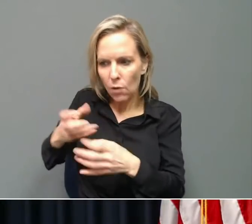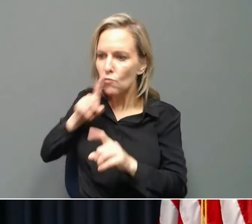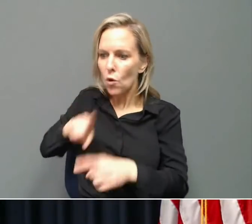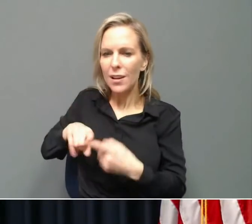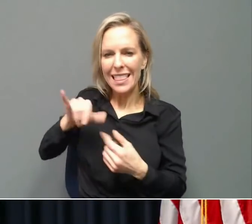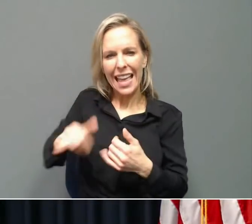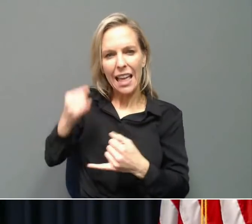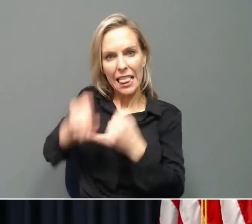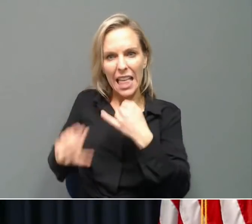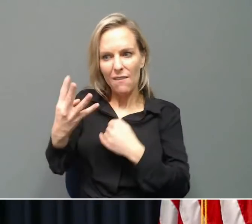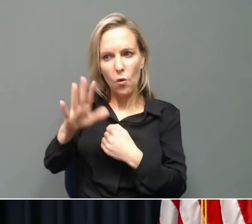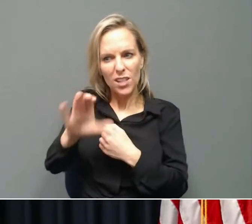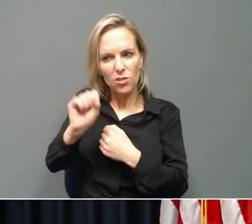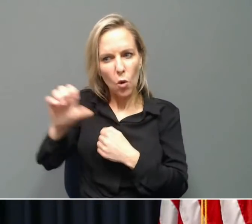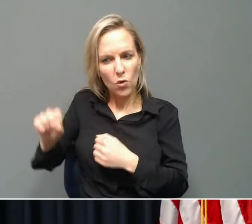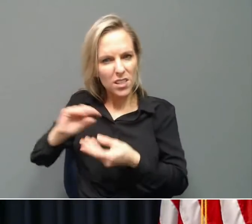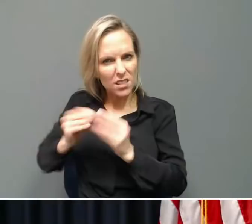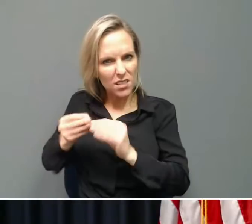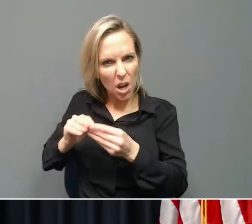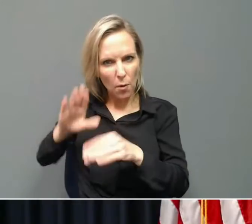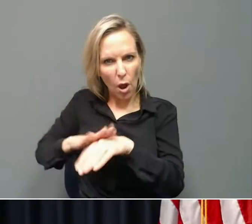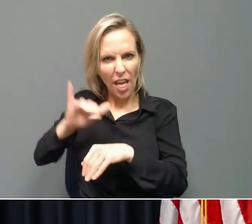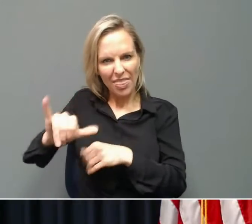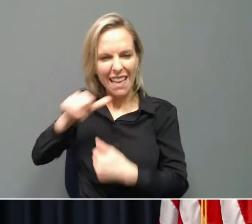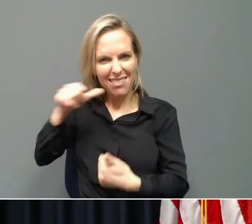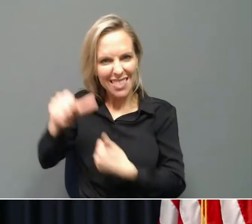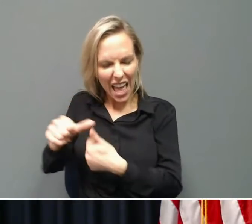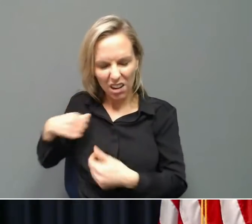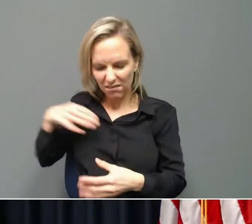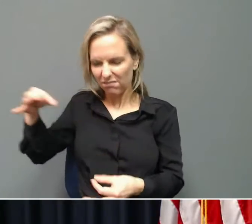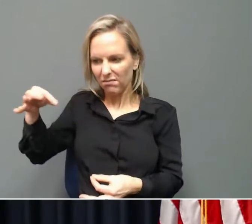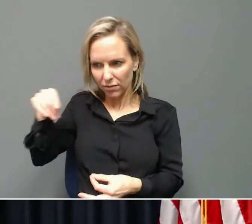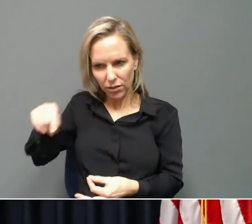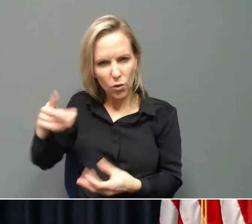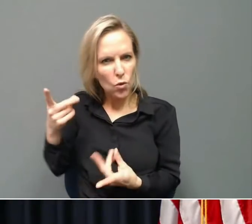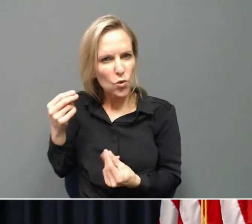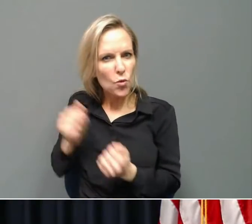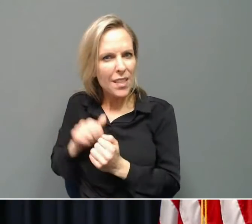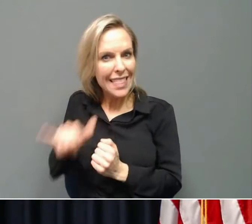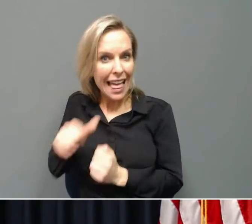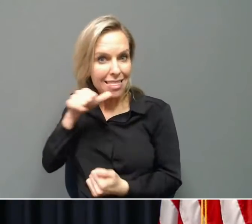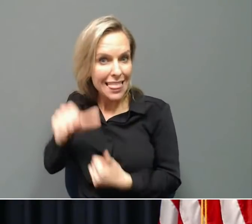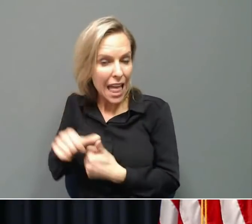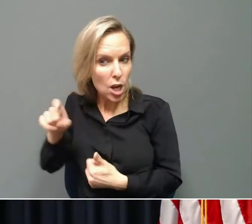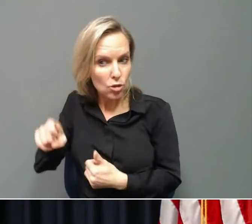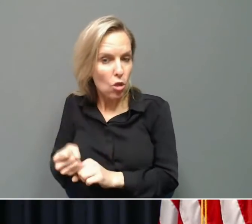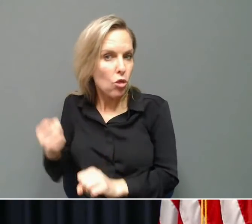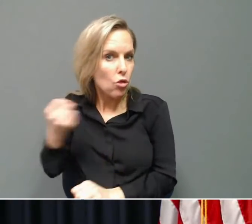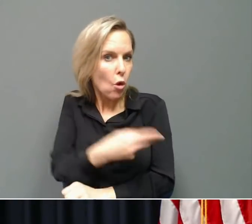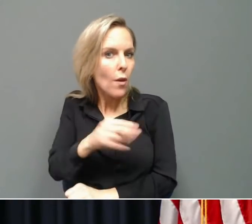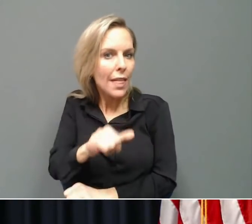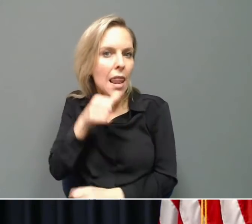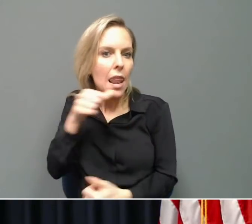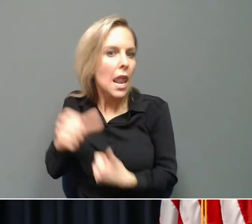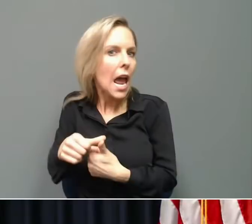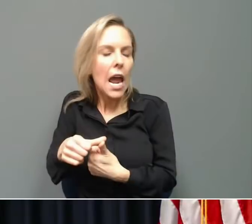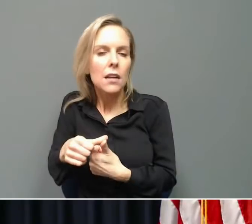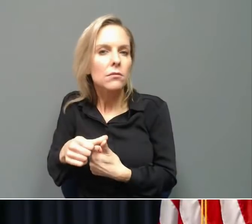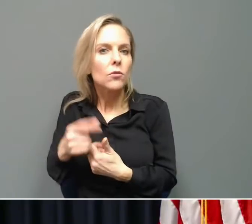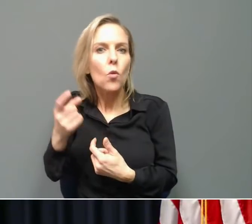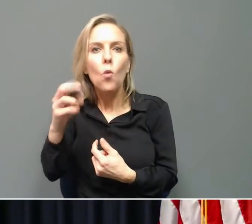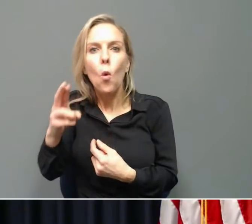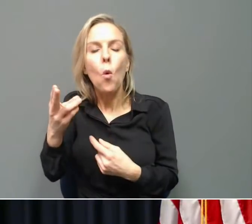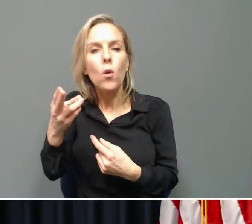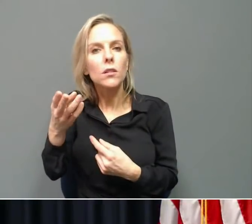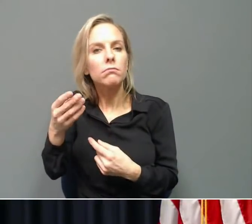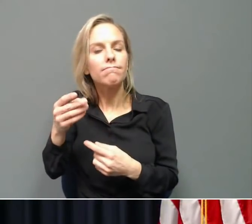of his social security number on there. What should they do with this letter? Should they just throw it out, send it to you all, or